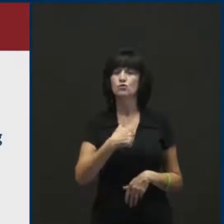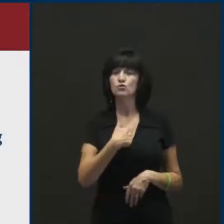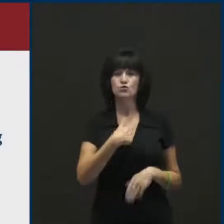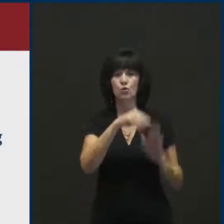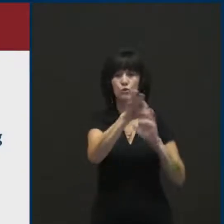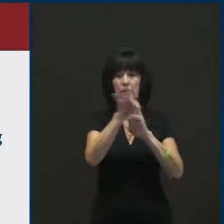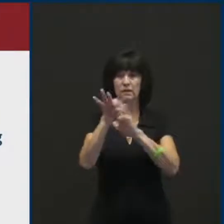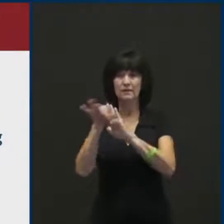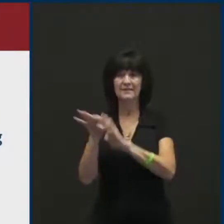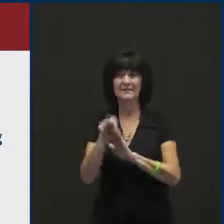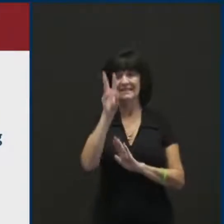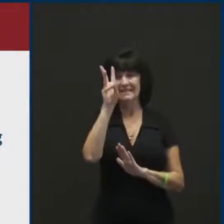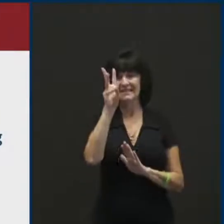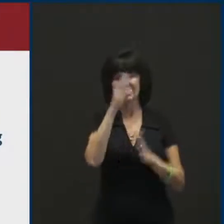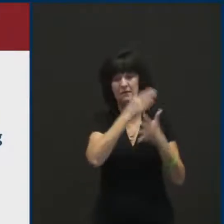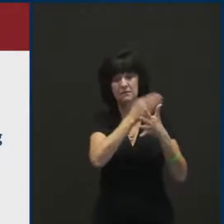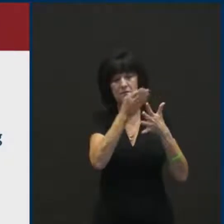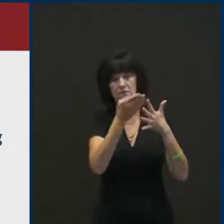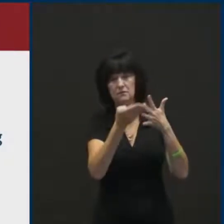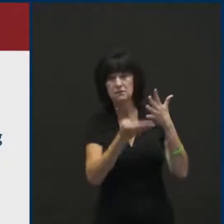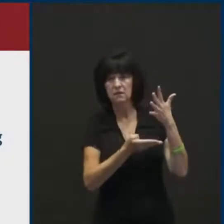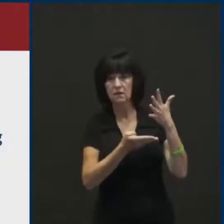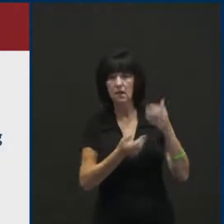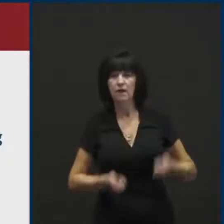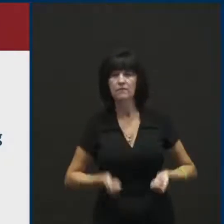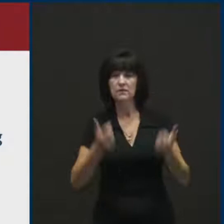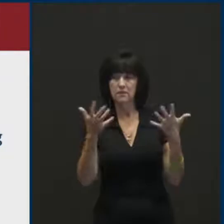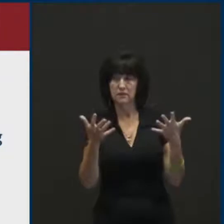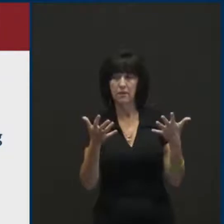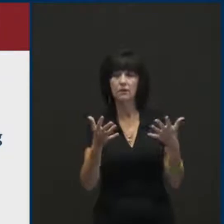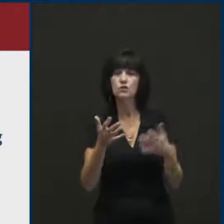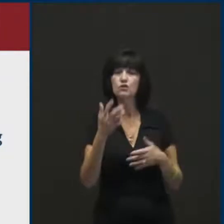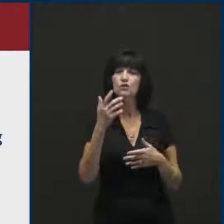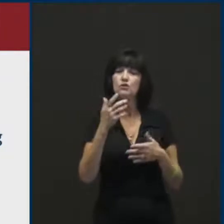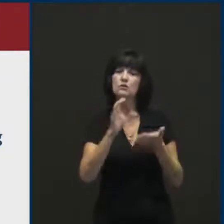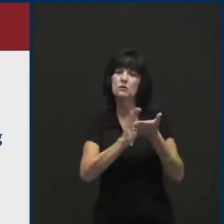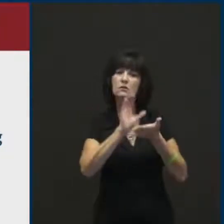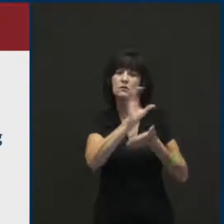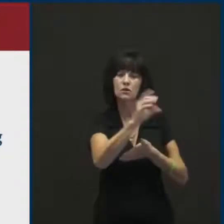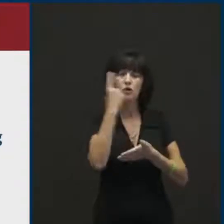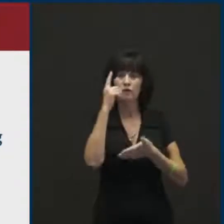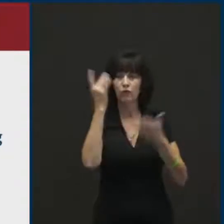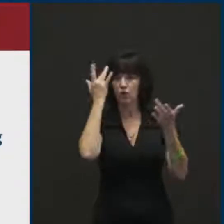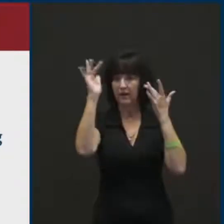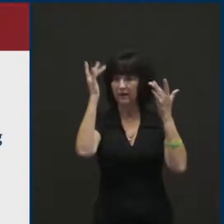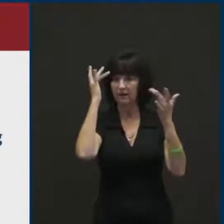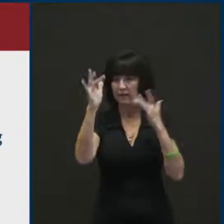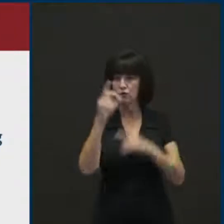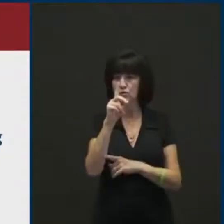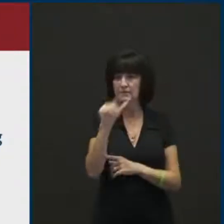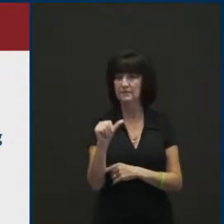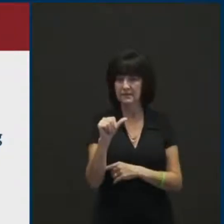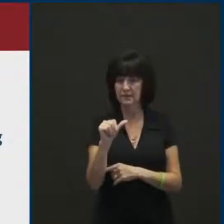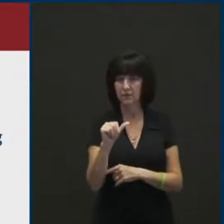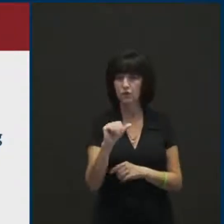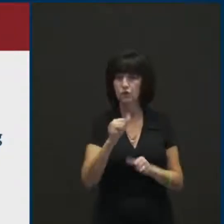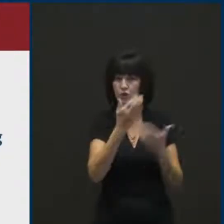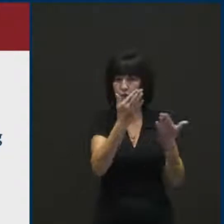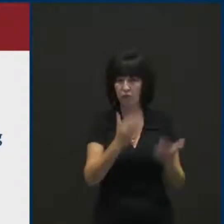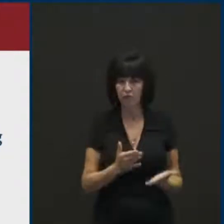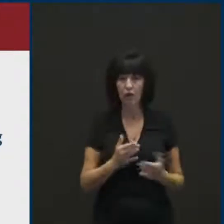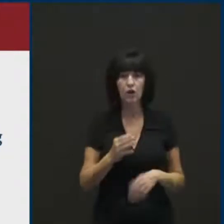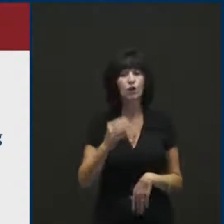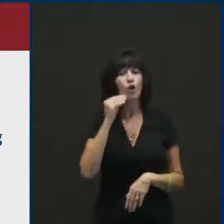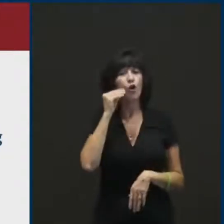broad categories of spending. First one being intellectual and developmental disability providers, home health care